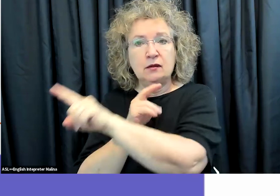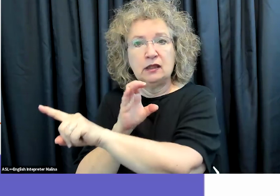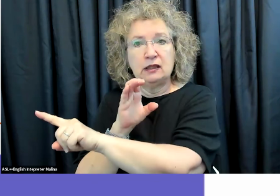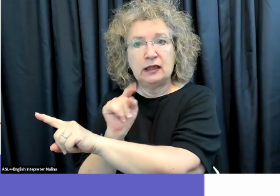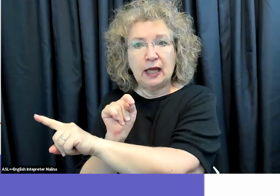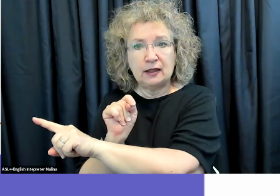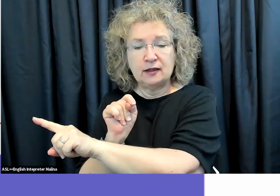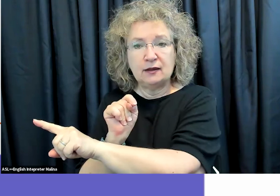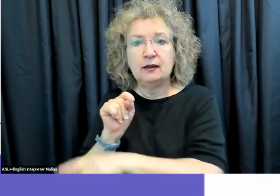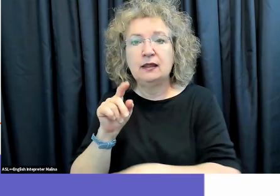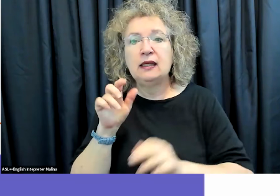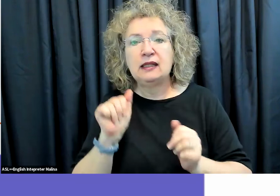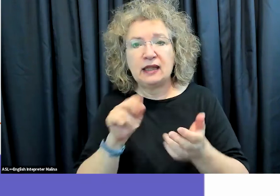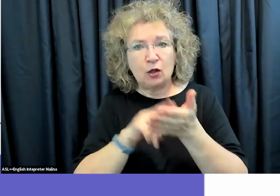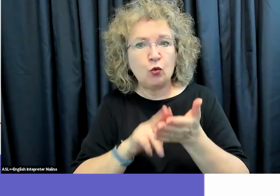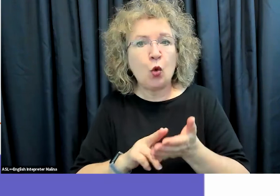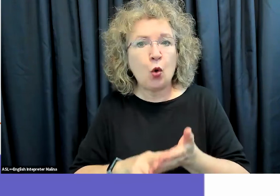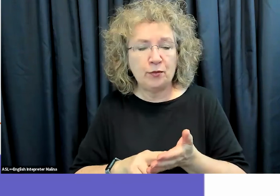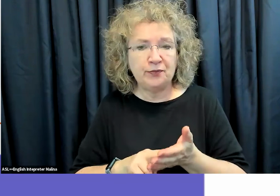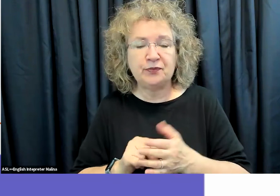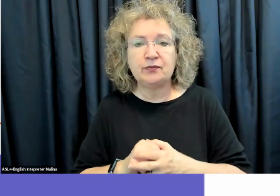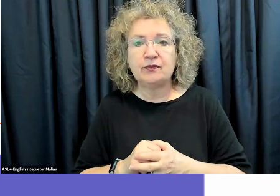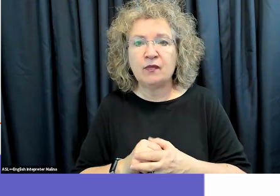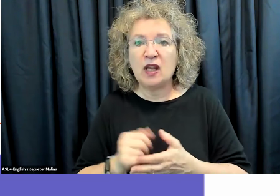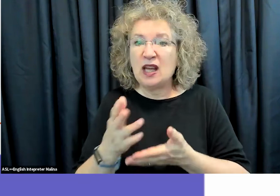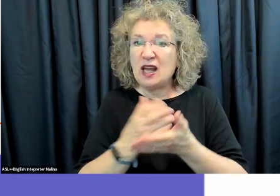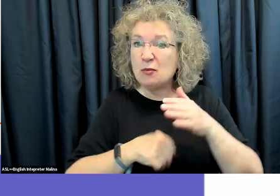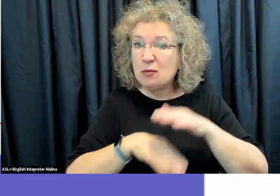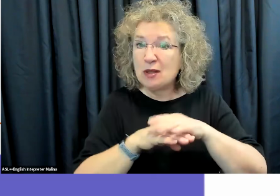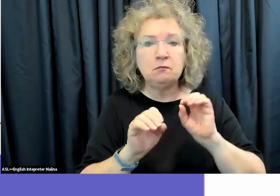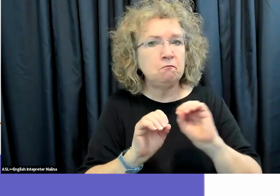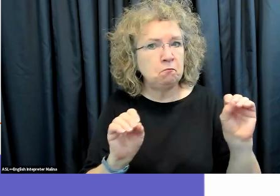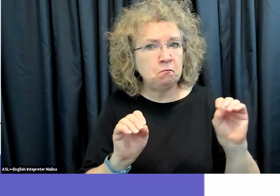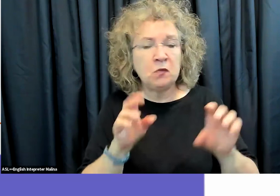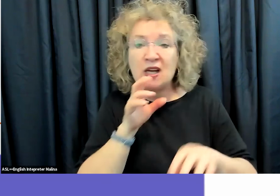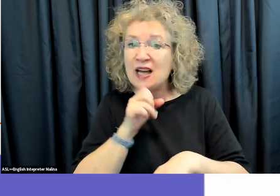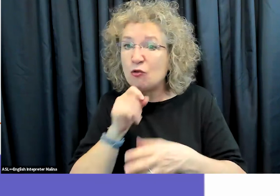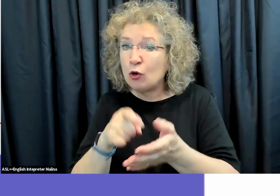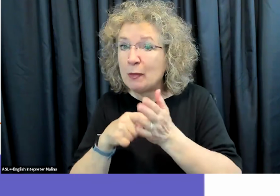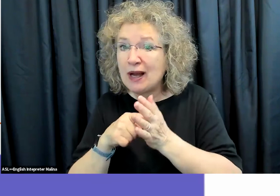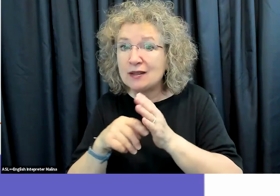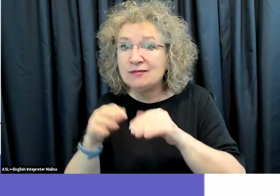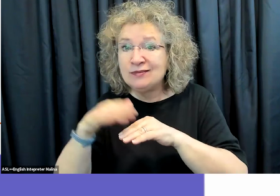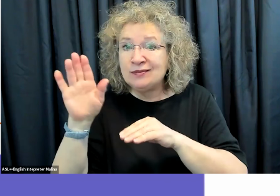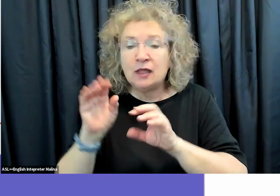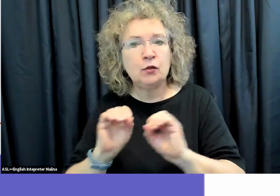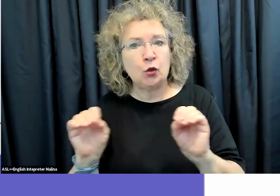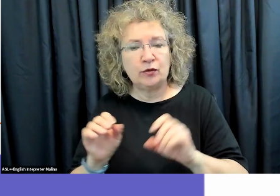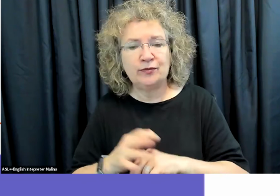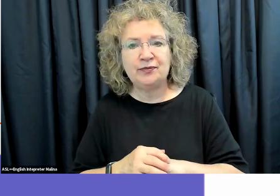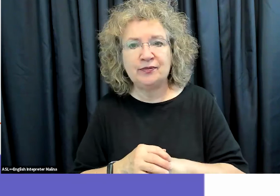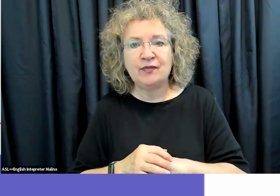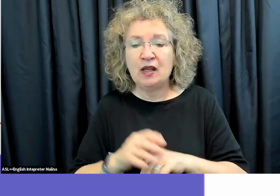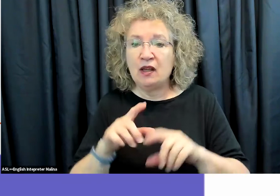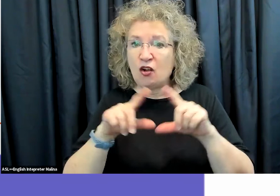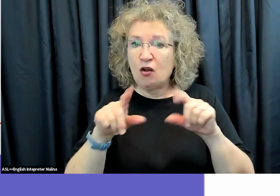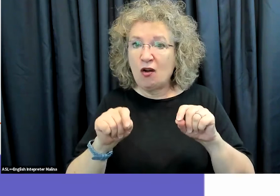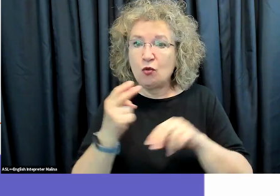eligible to enroll. There's no income or age requirements, and the card can be used nationally for